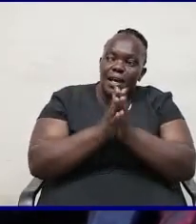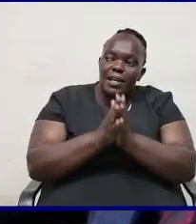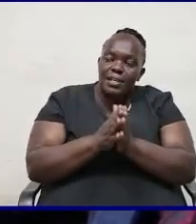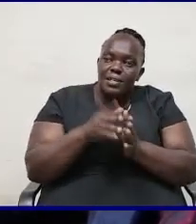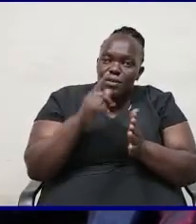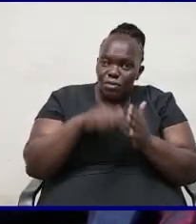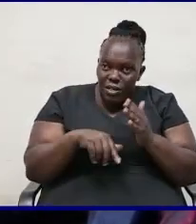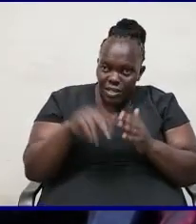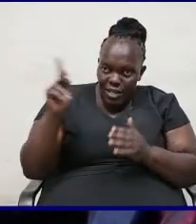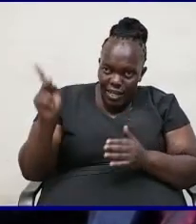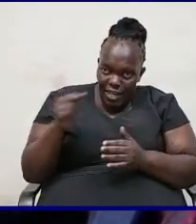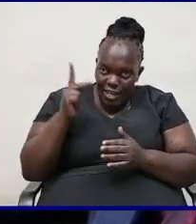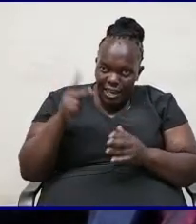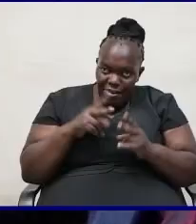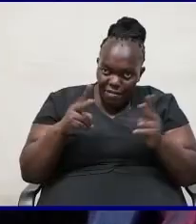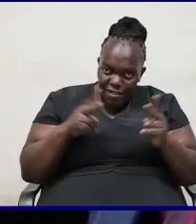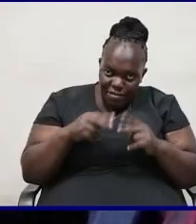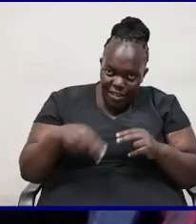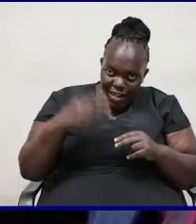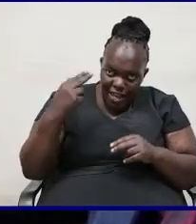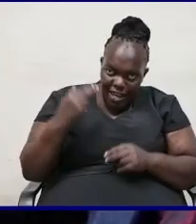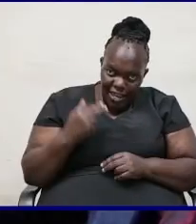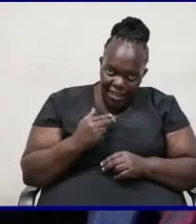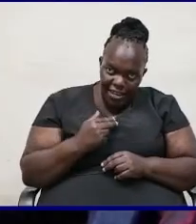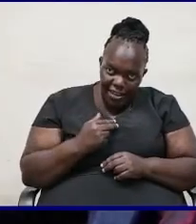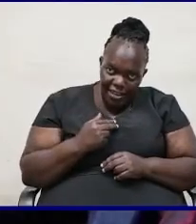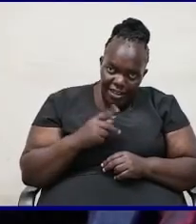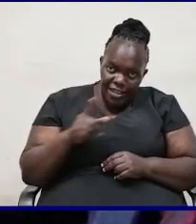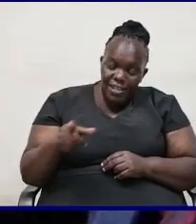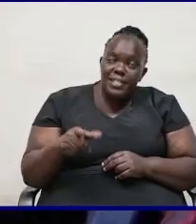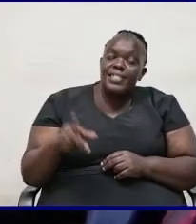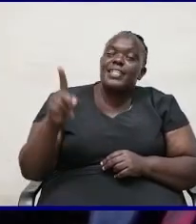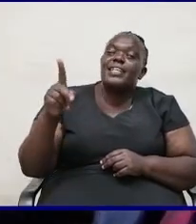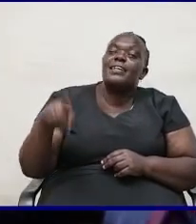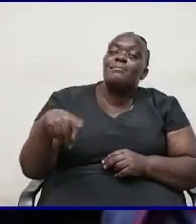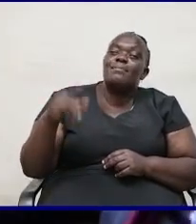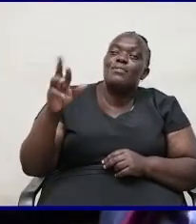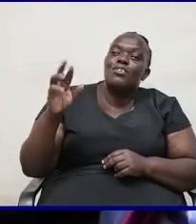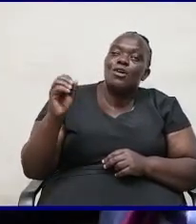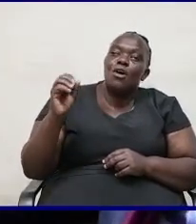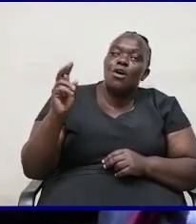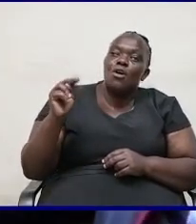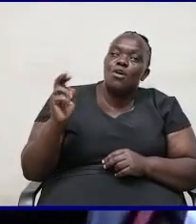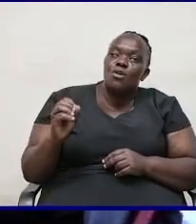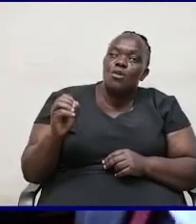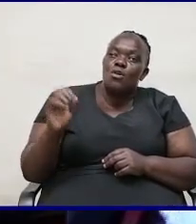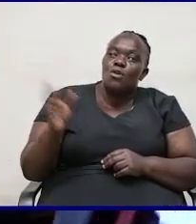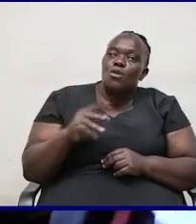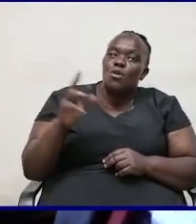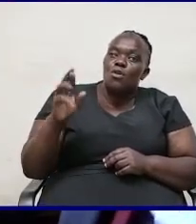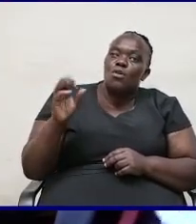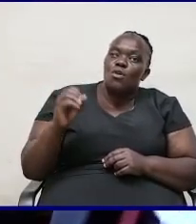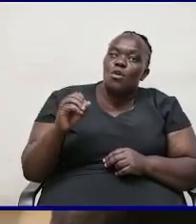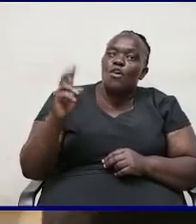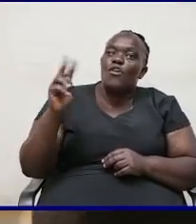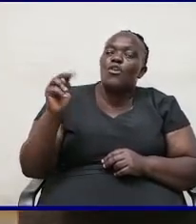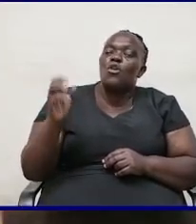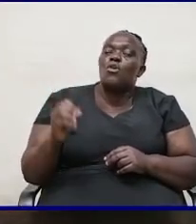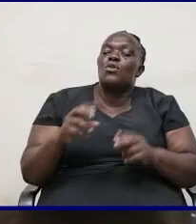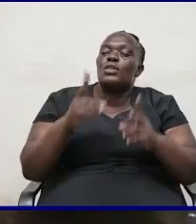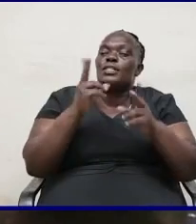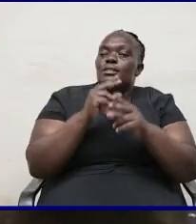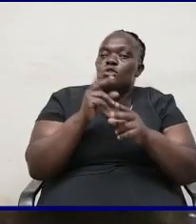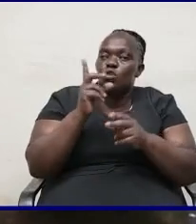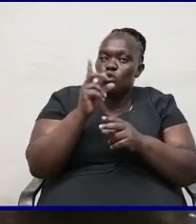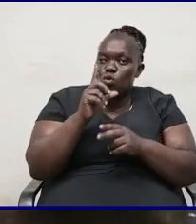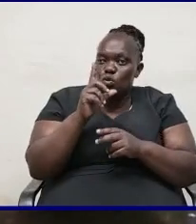the fees for Kenyans very high? This is Kiprono Rono on TikTok,